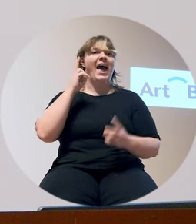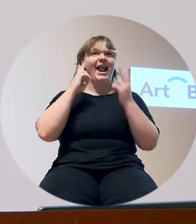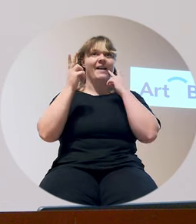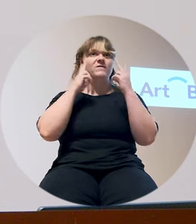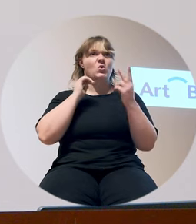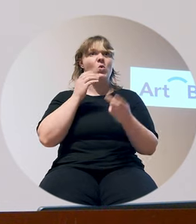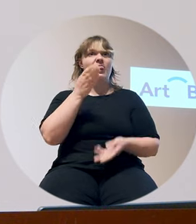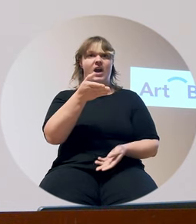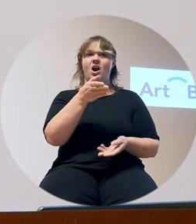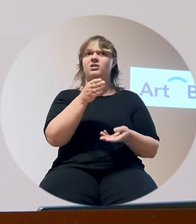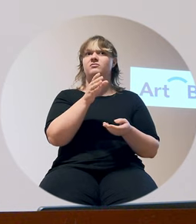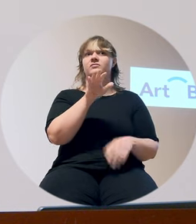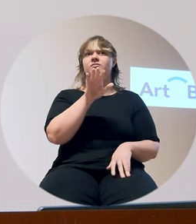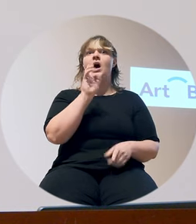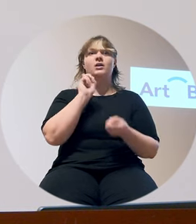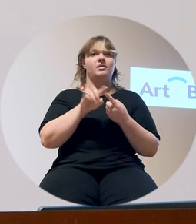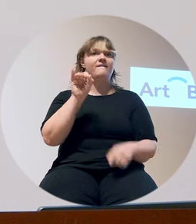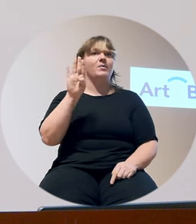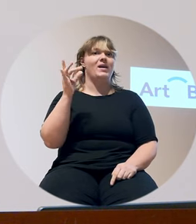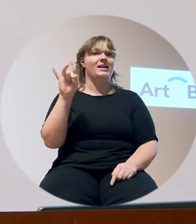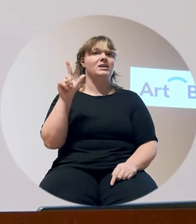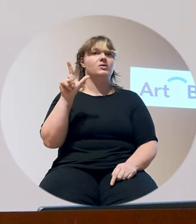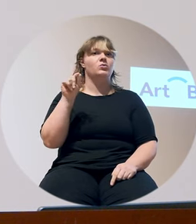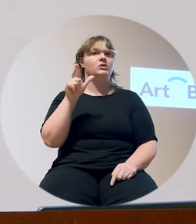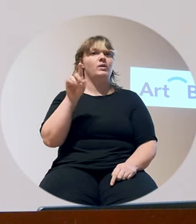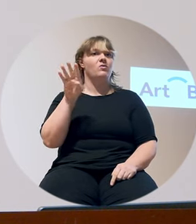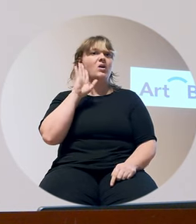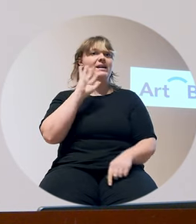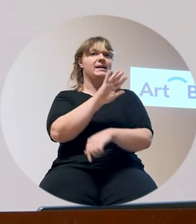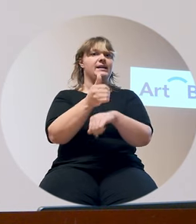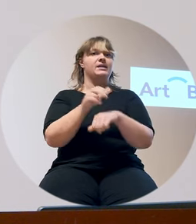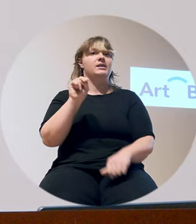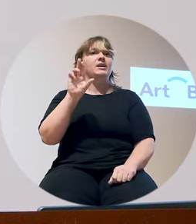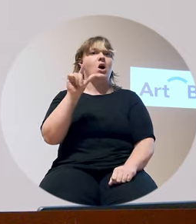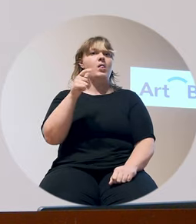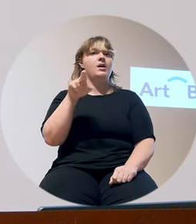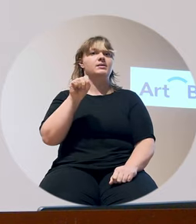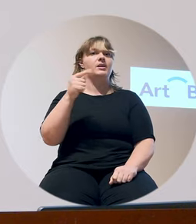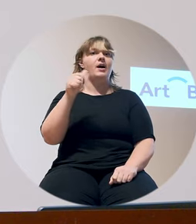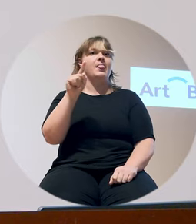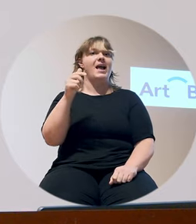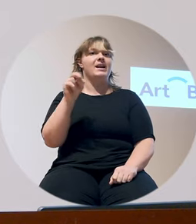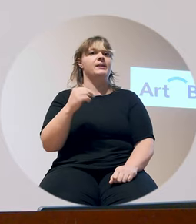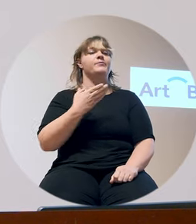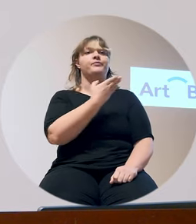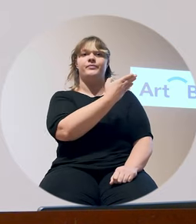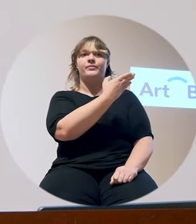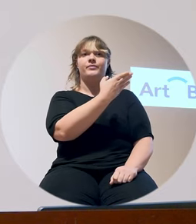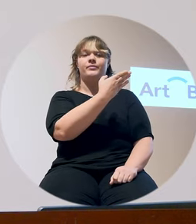through February 18th, 2024, is an installation by Nicholas Galanin called I Think It Goes Like This, Gold.